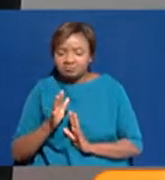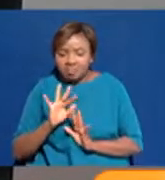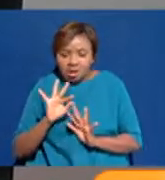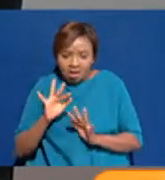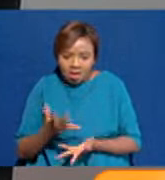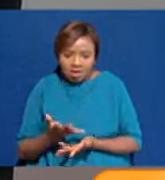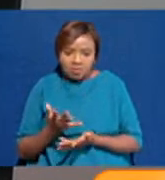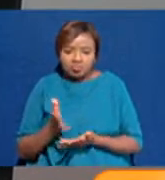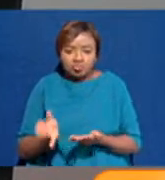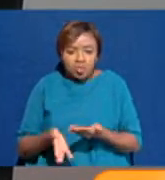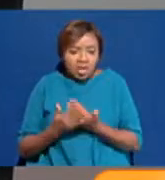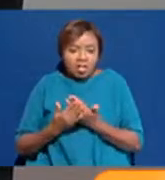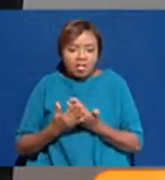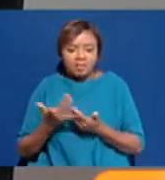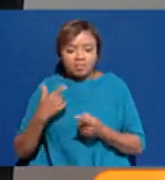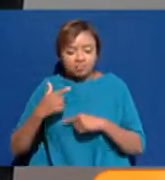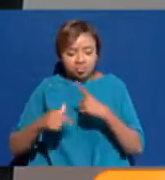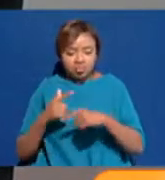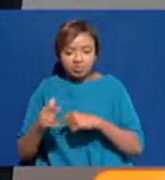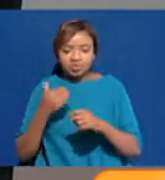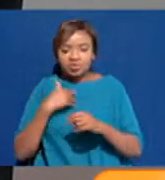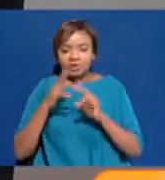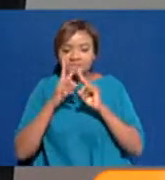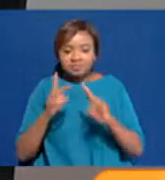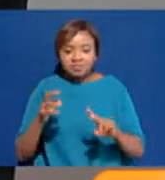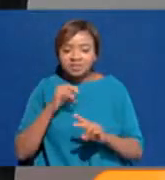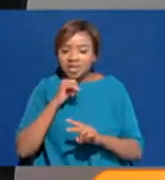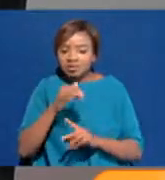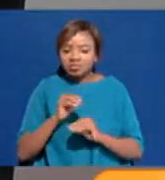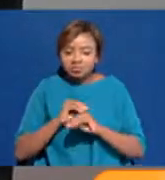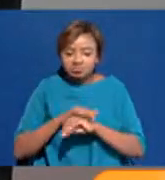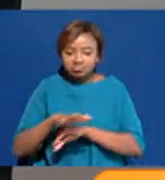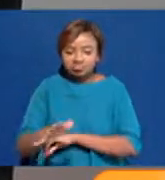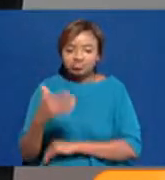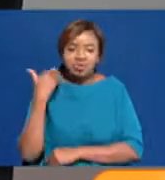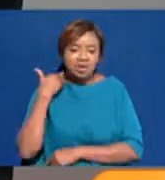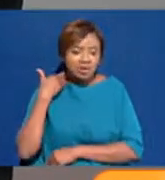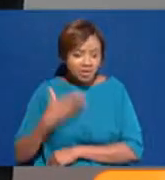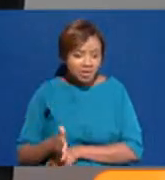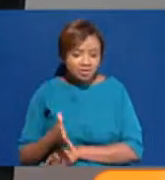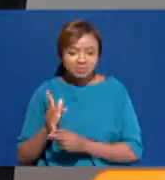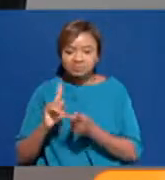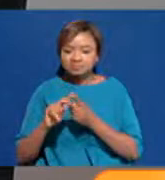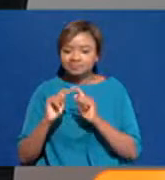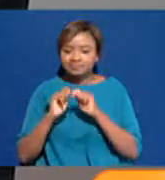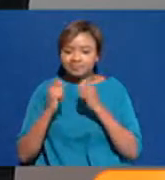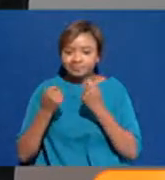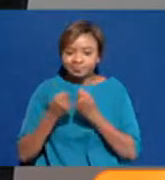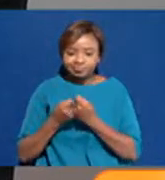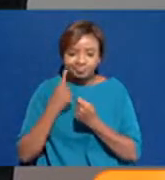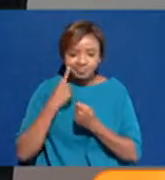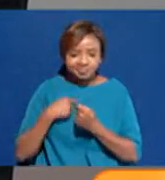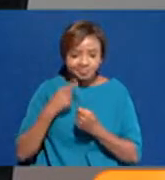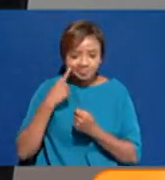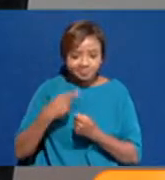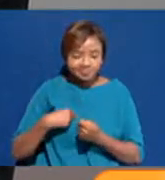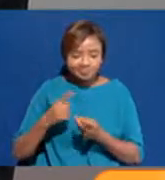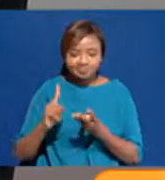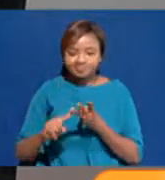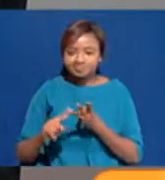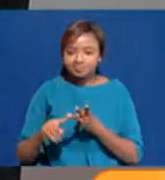of outcome, which is hatred, which is a return to tribalism, which is a return